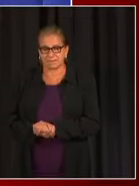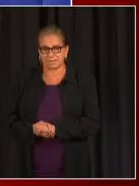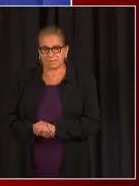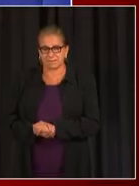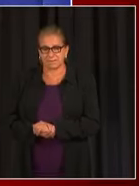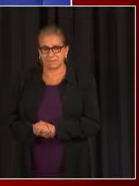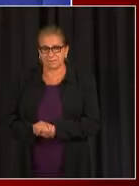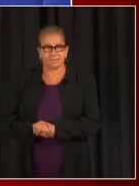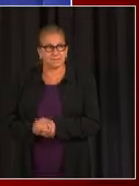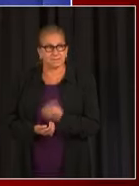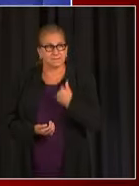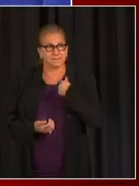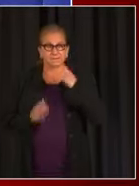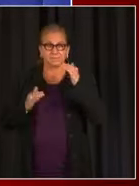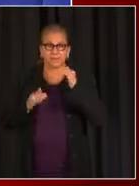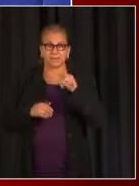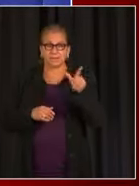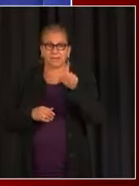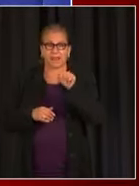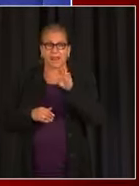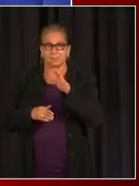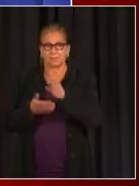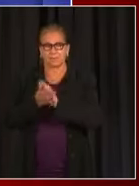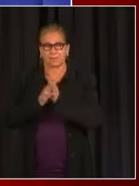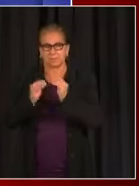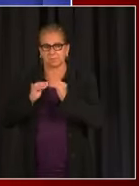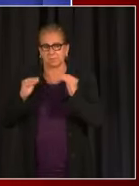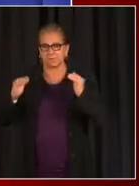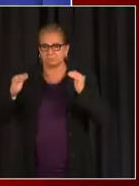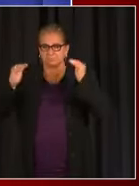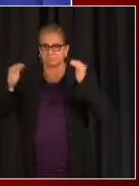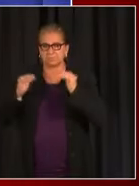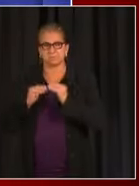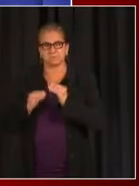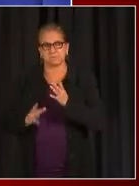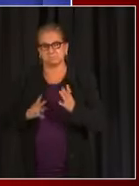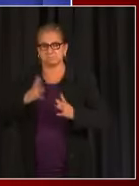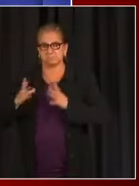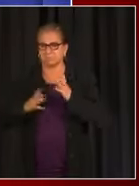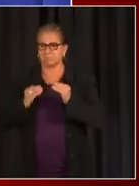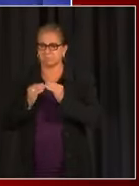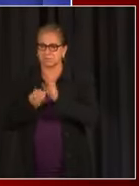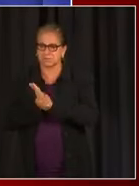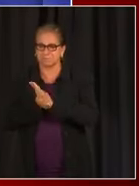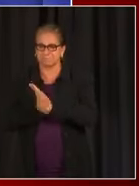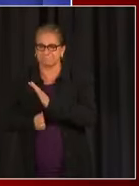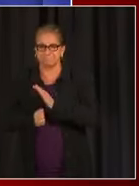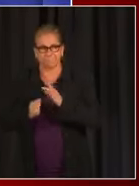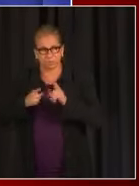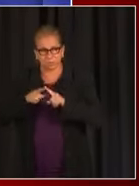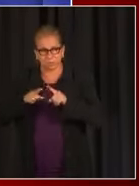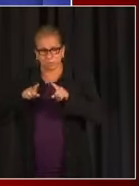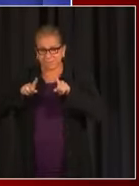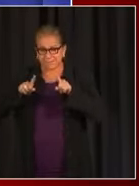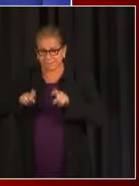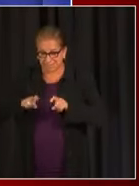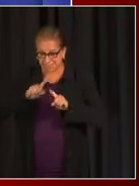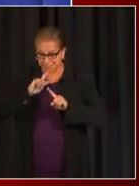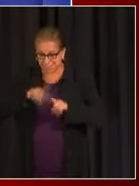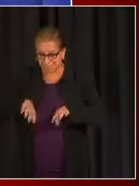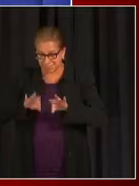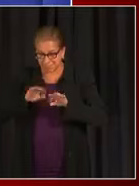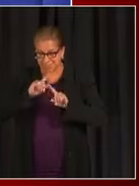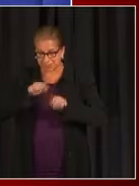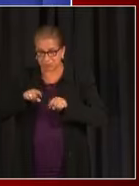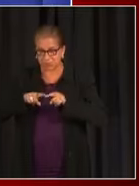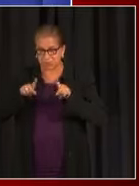our laboratories beginning next week. But that being said, there's some clear evidence out there that we see nationally